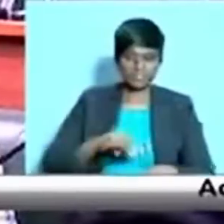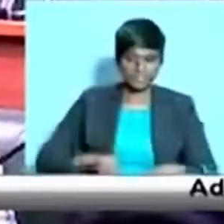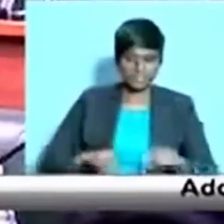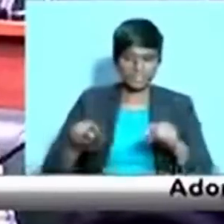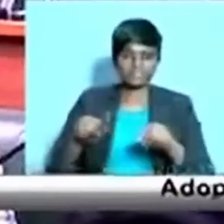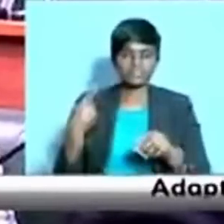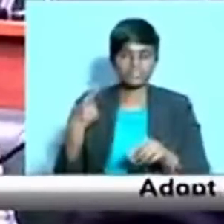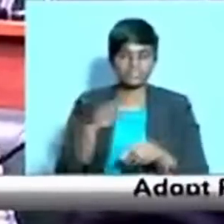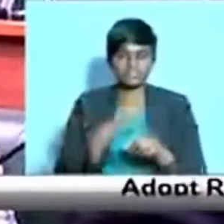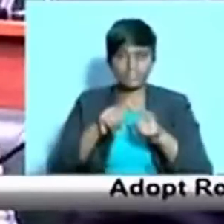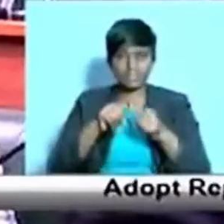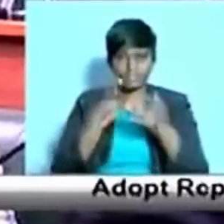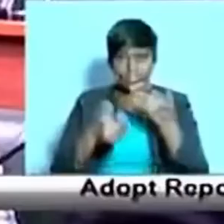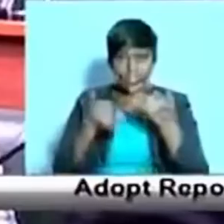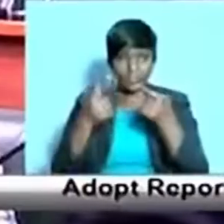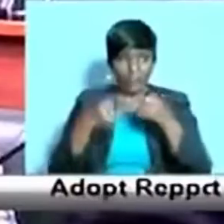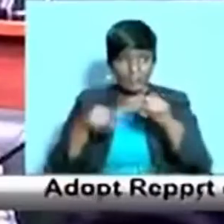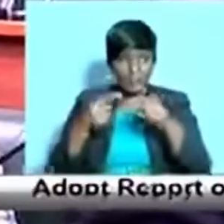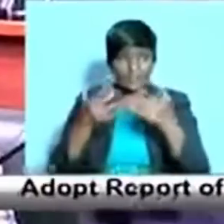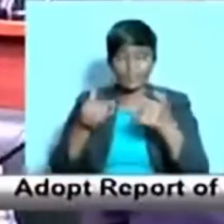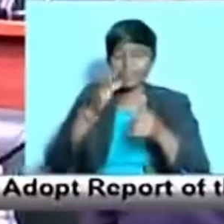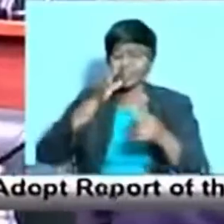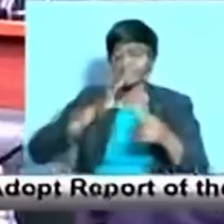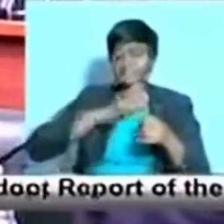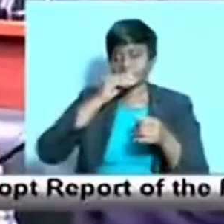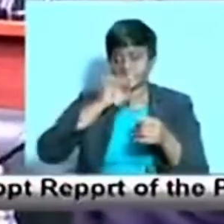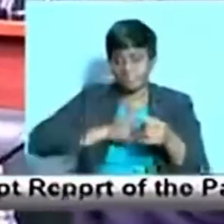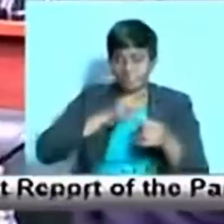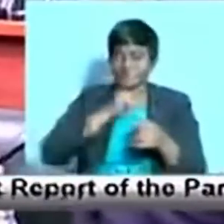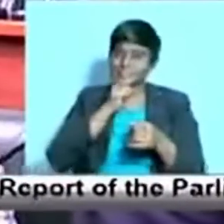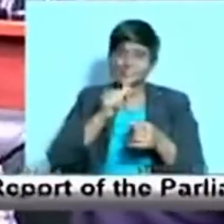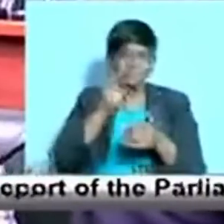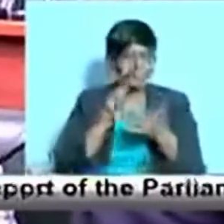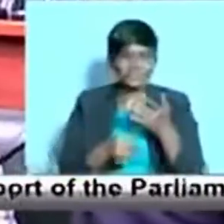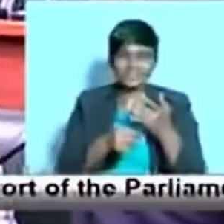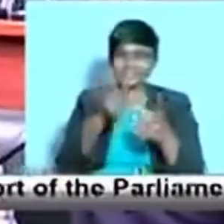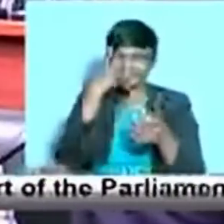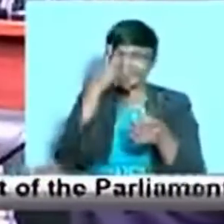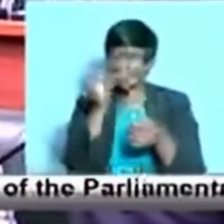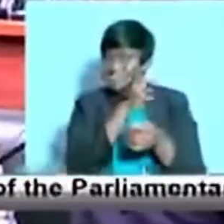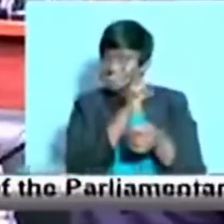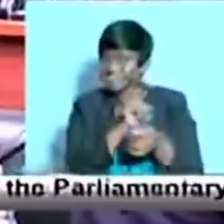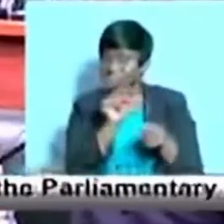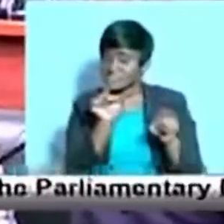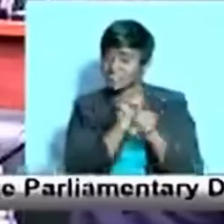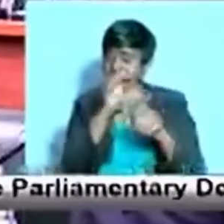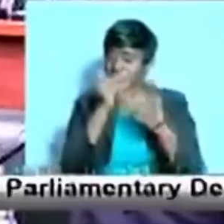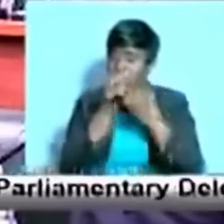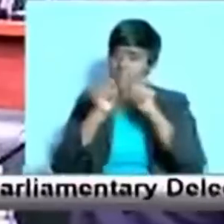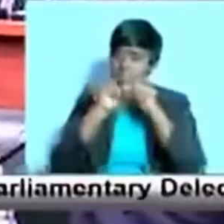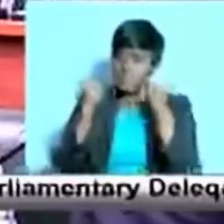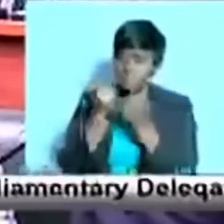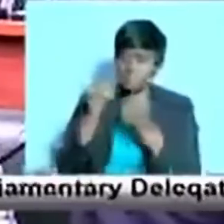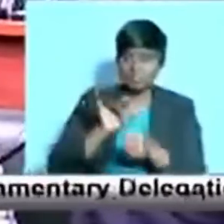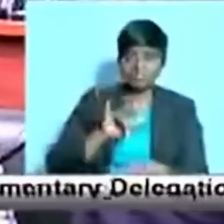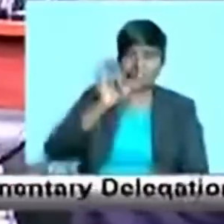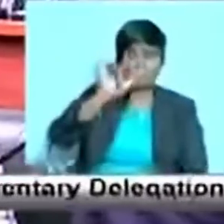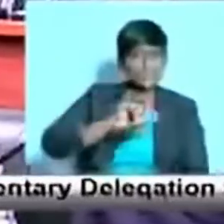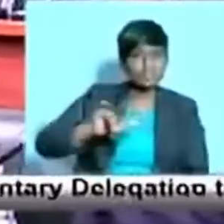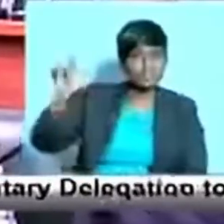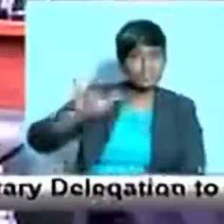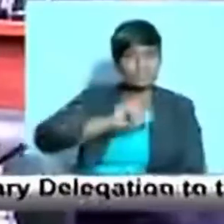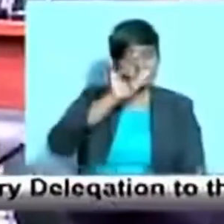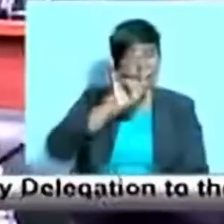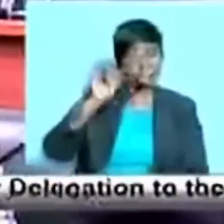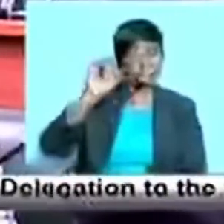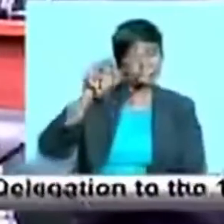House. But as it is, Madam Speaker, we should not turn a blind eye to the delegation which has been traveling to